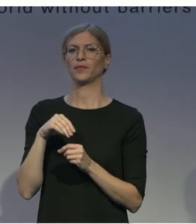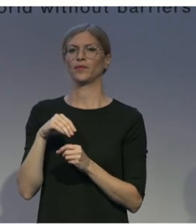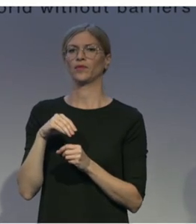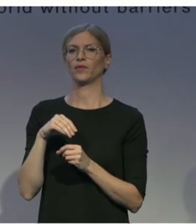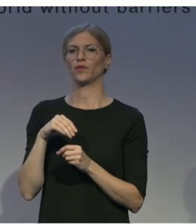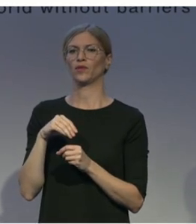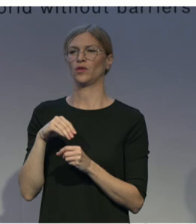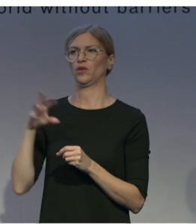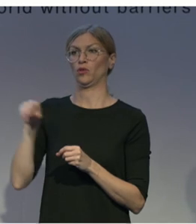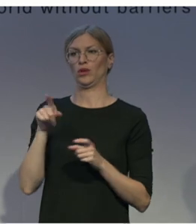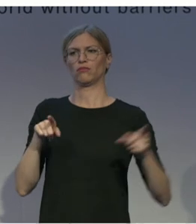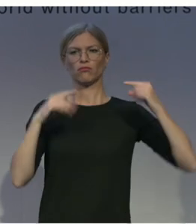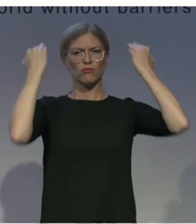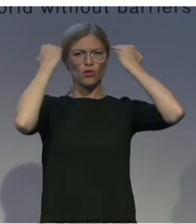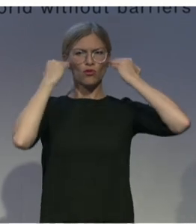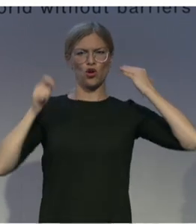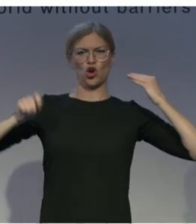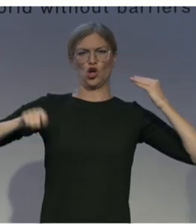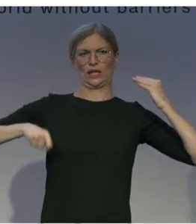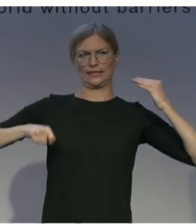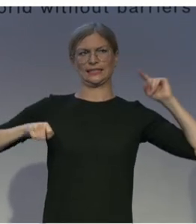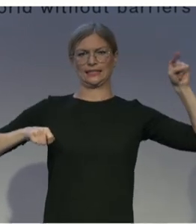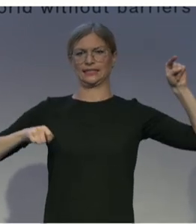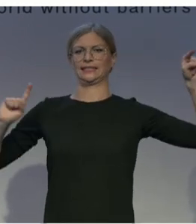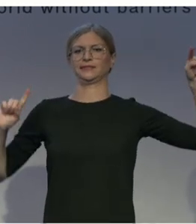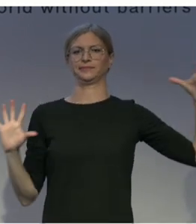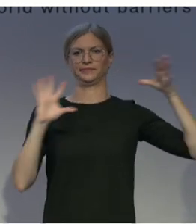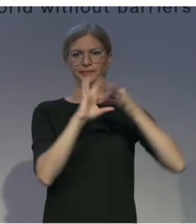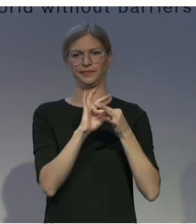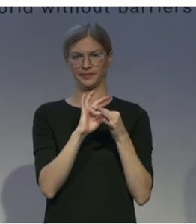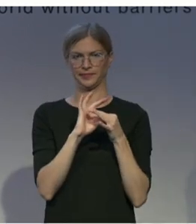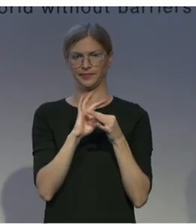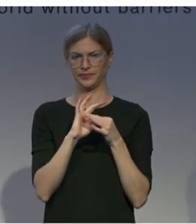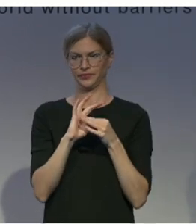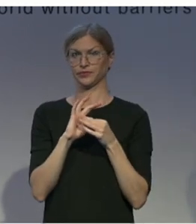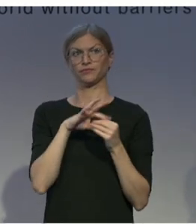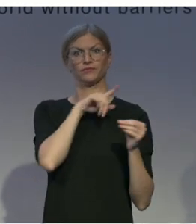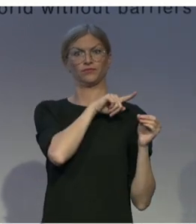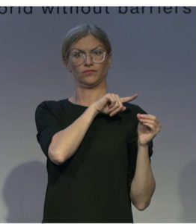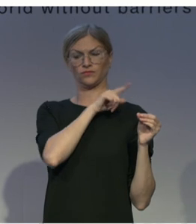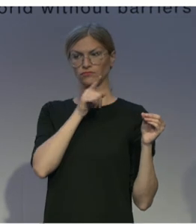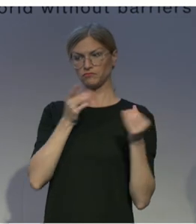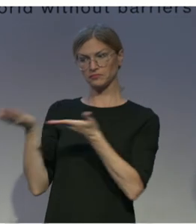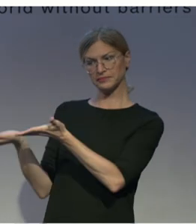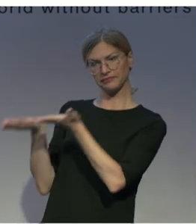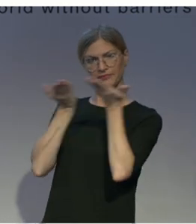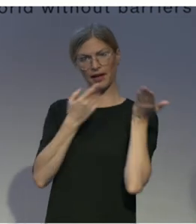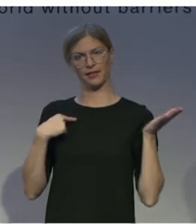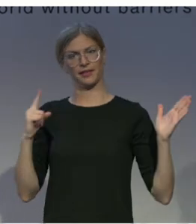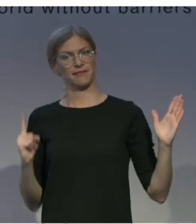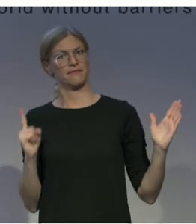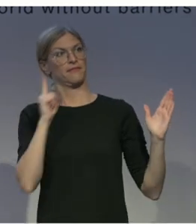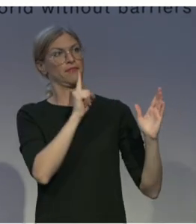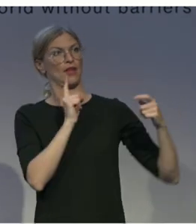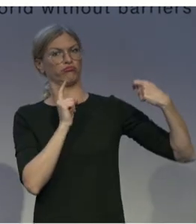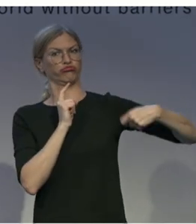Kennedy. He was invited to participate in the State of the Union, which if you don't know what the State of the Union is, it's the President of the United States, gives a speech once